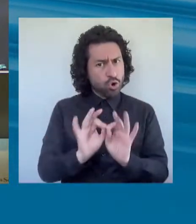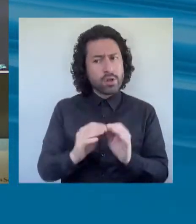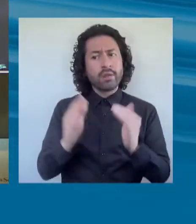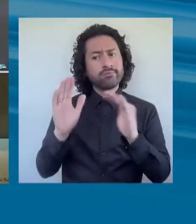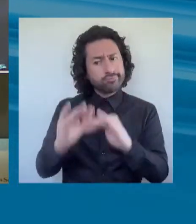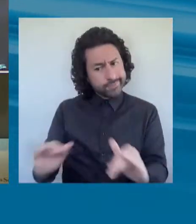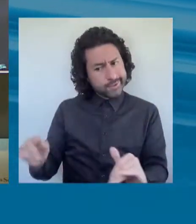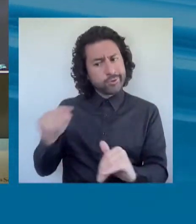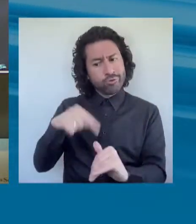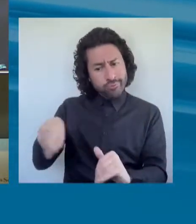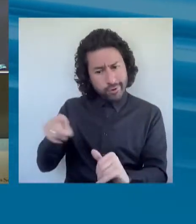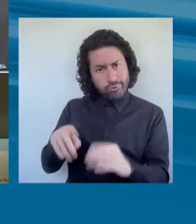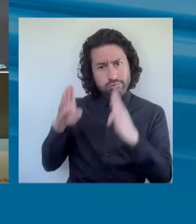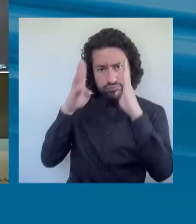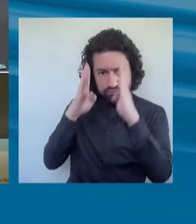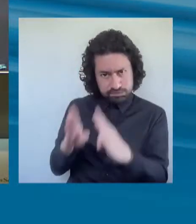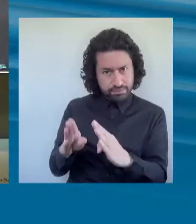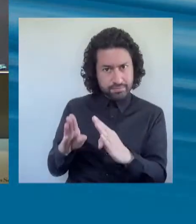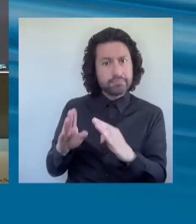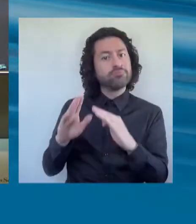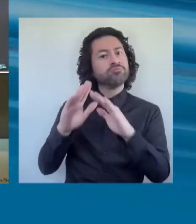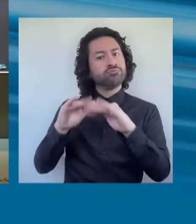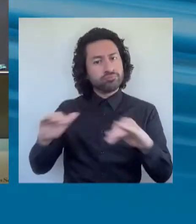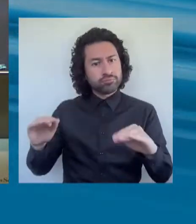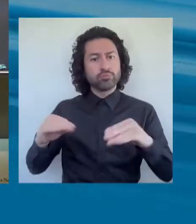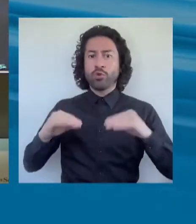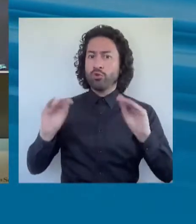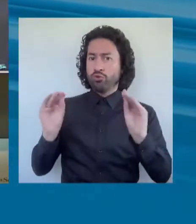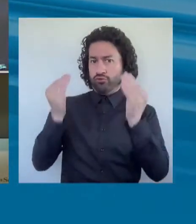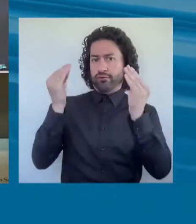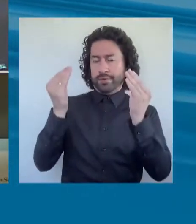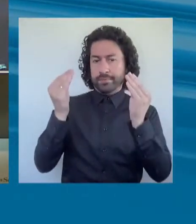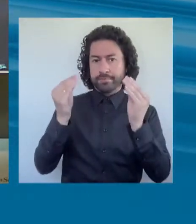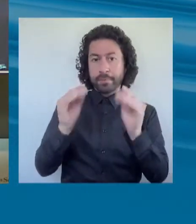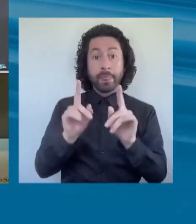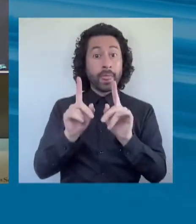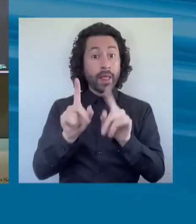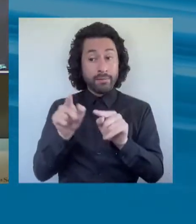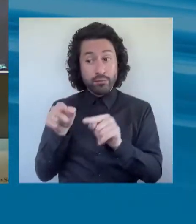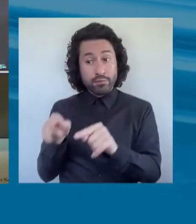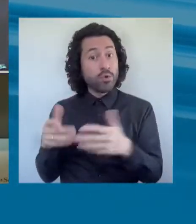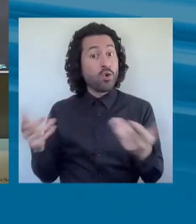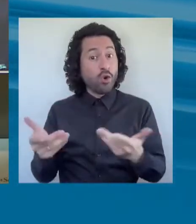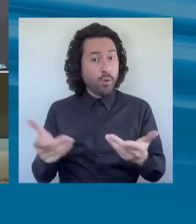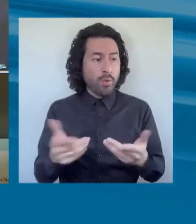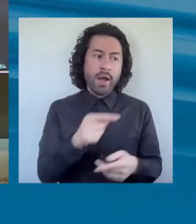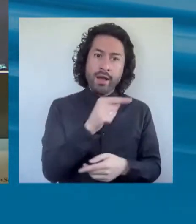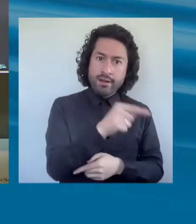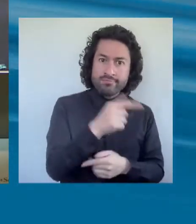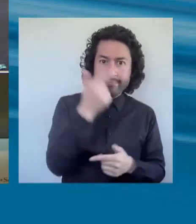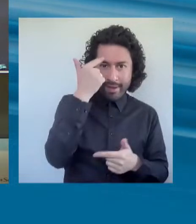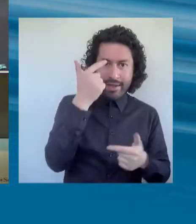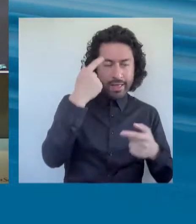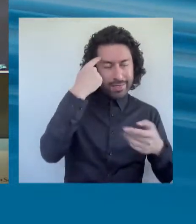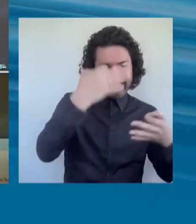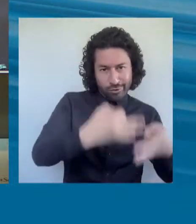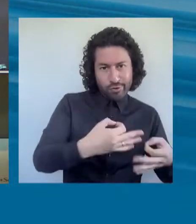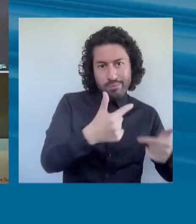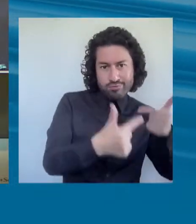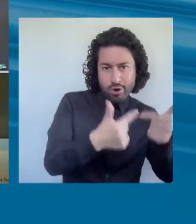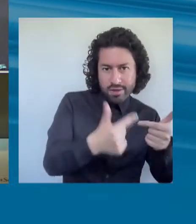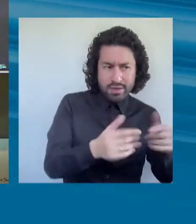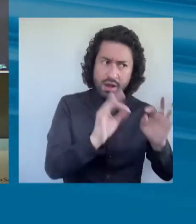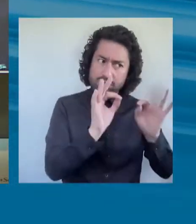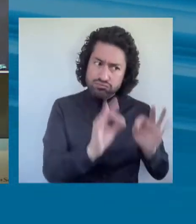by depriving our children, girls, adolescents, and boys from the education sector. We need explicit